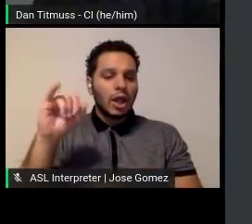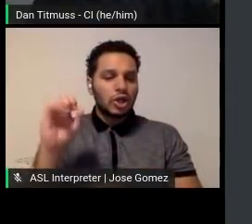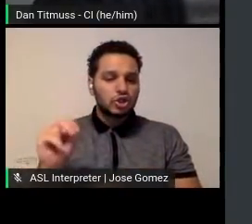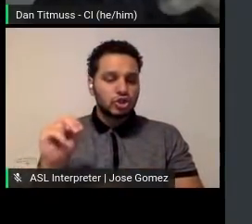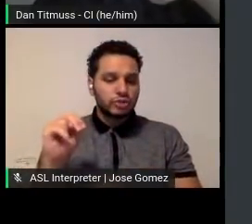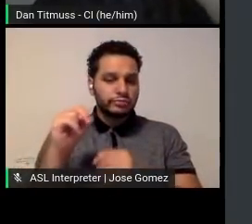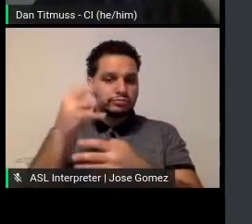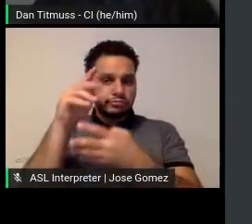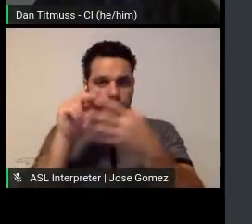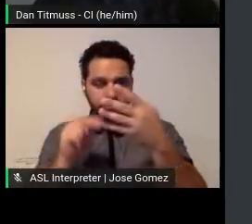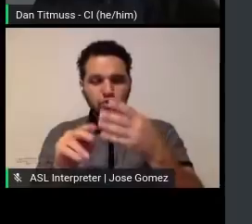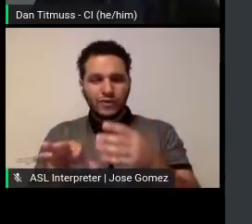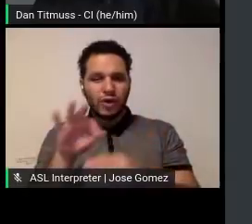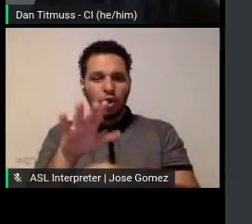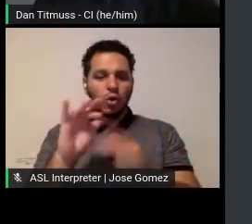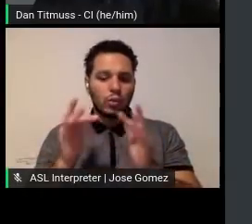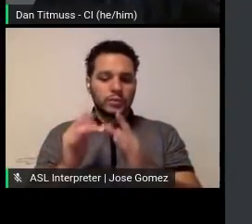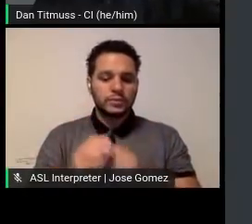So